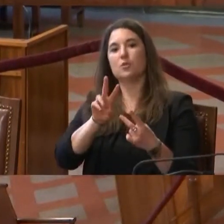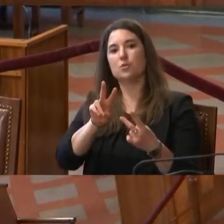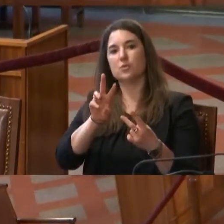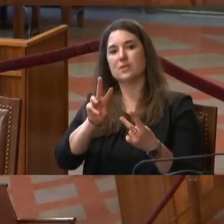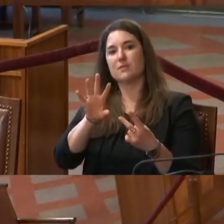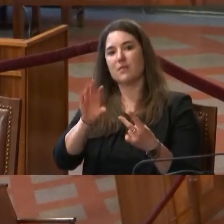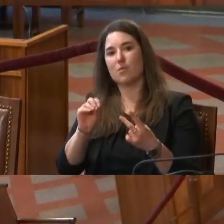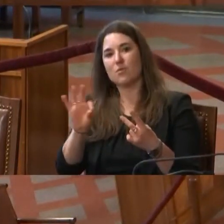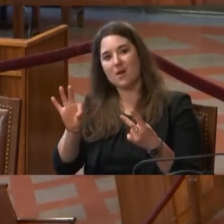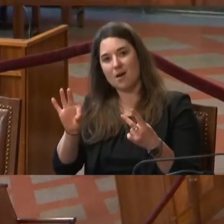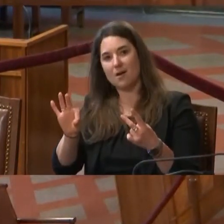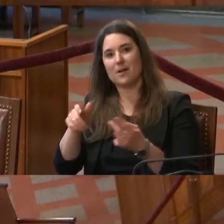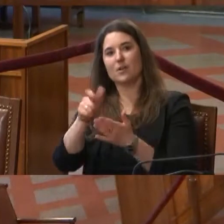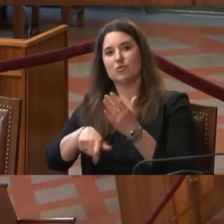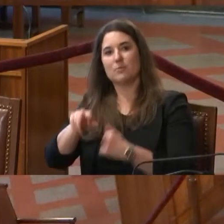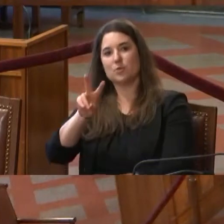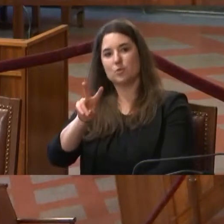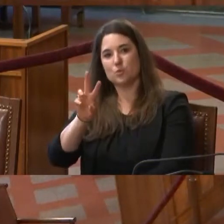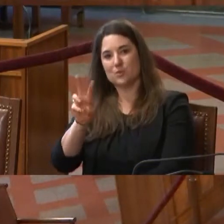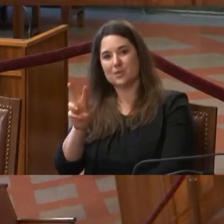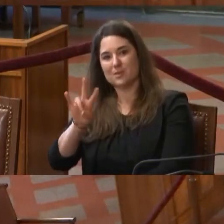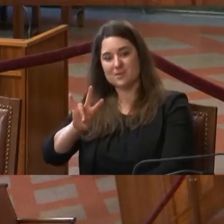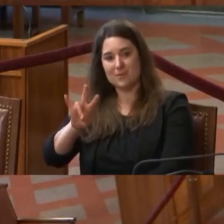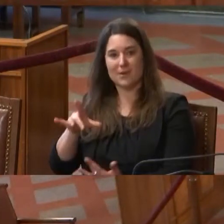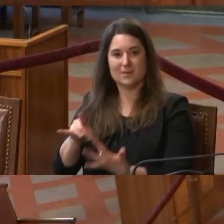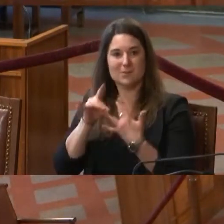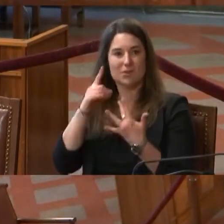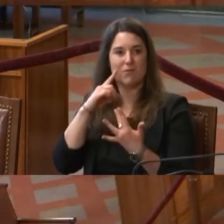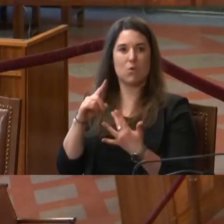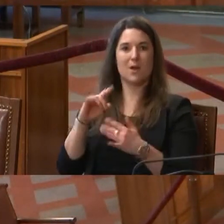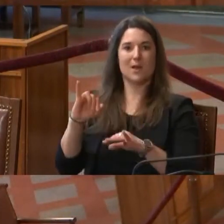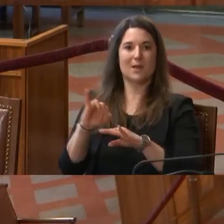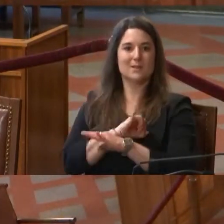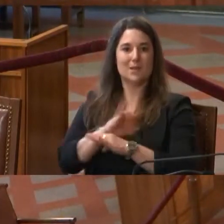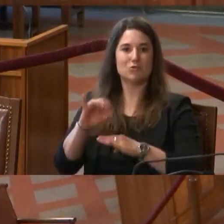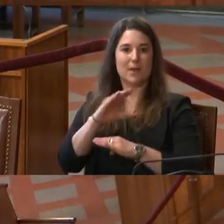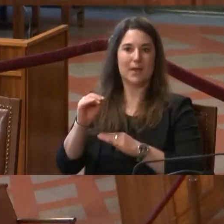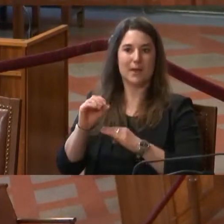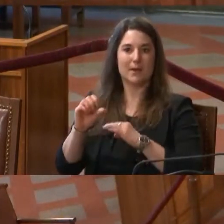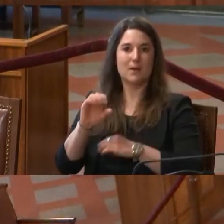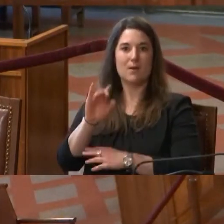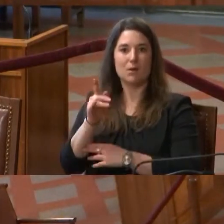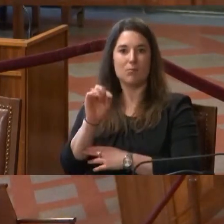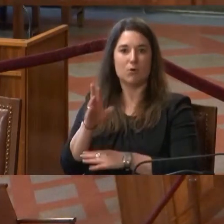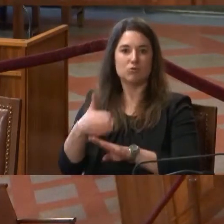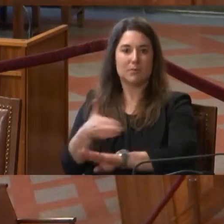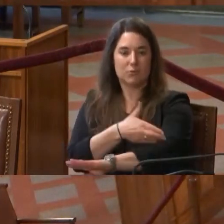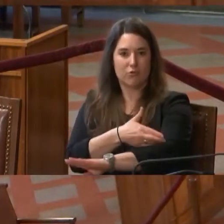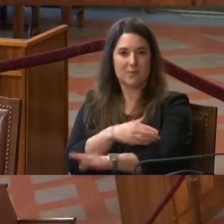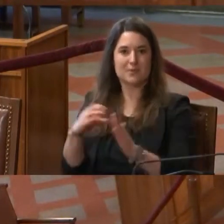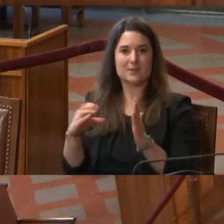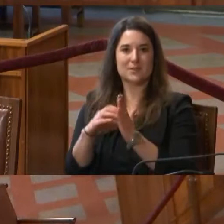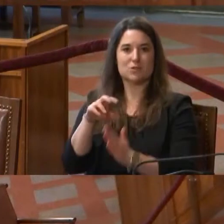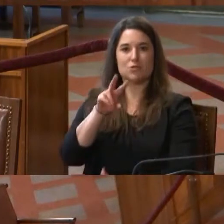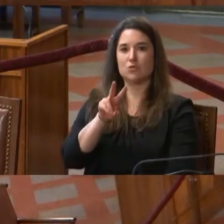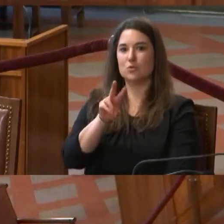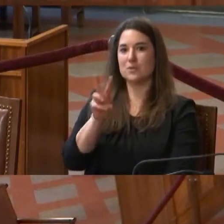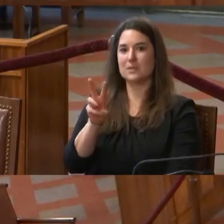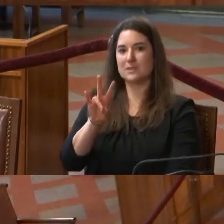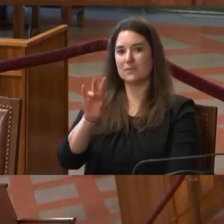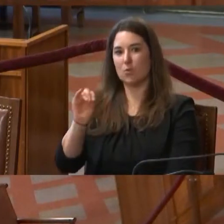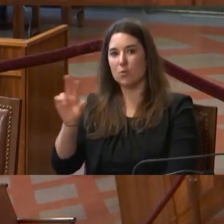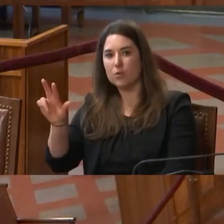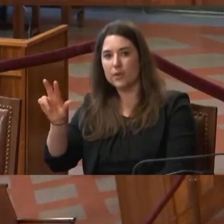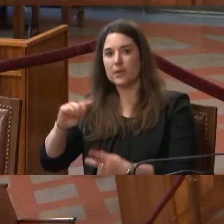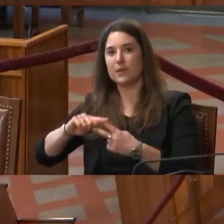26509, and Chapter 267, Exemption for Industrial and Commercial Improvements, Sections